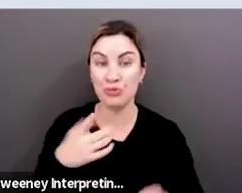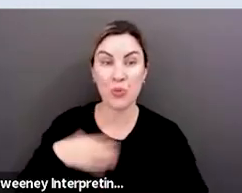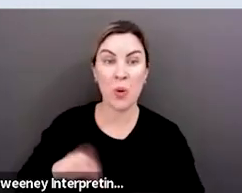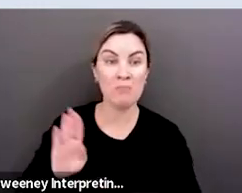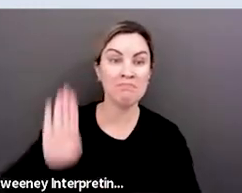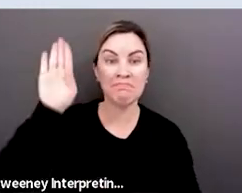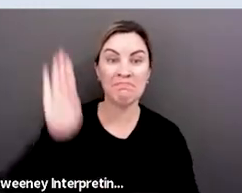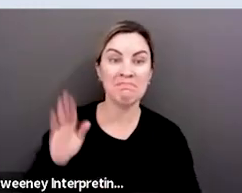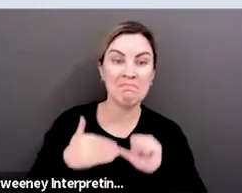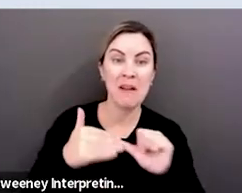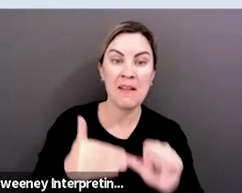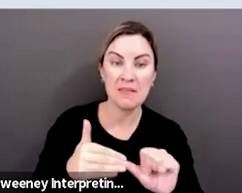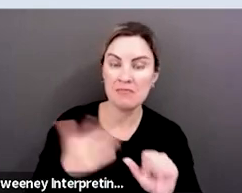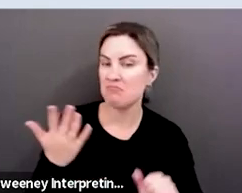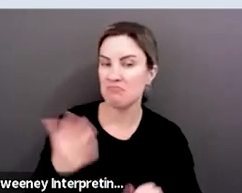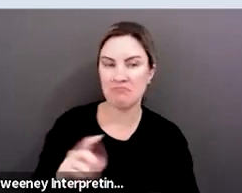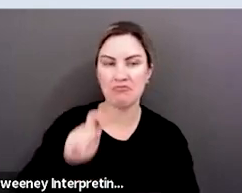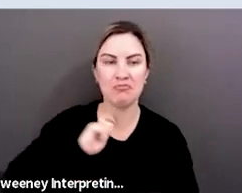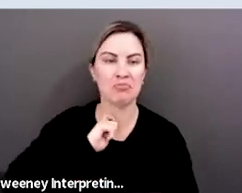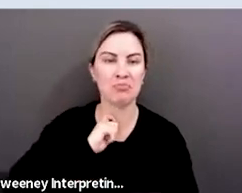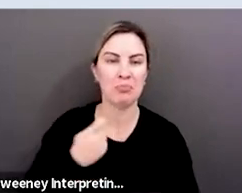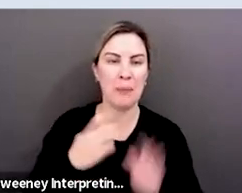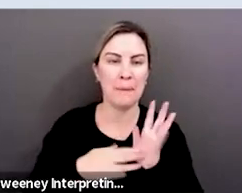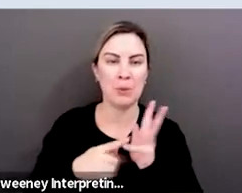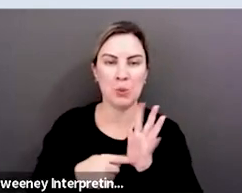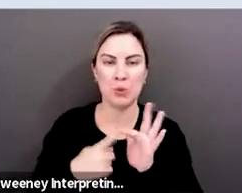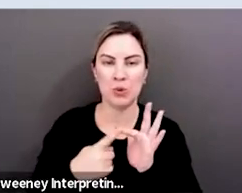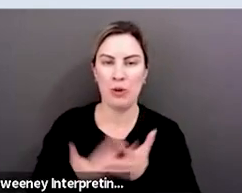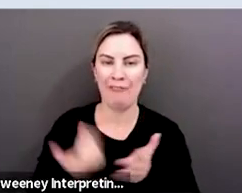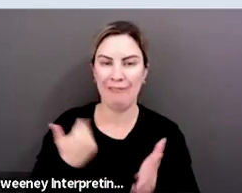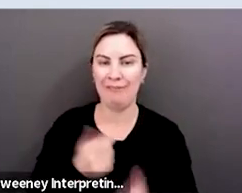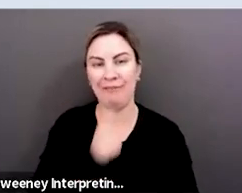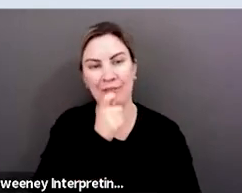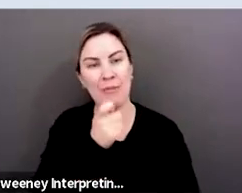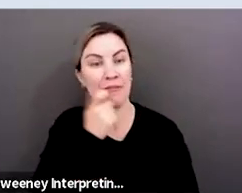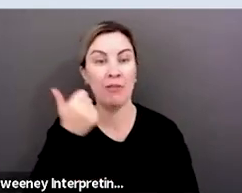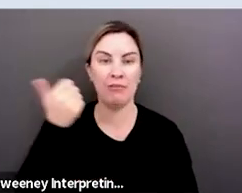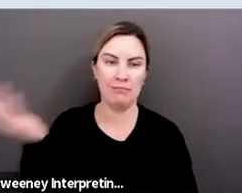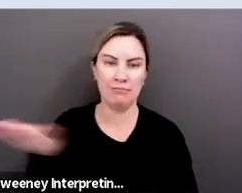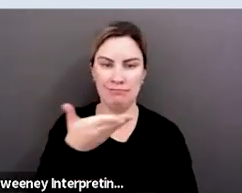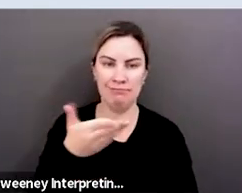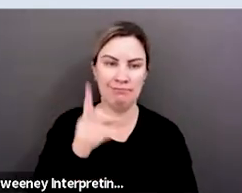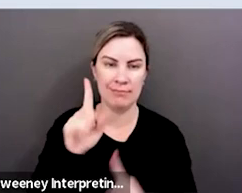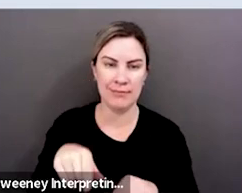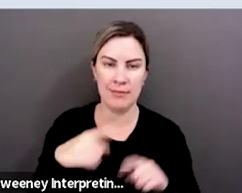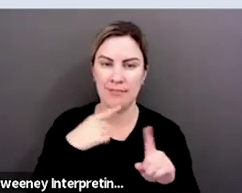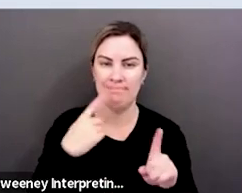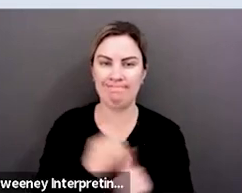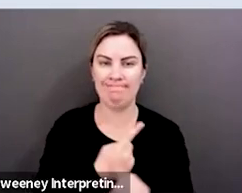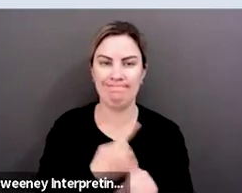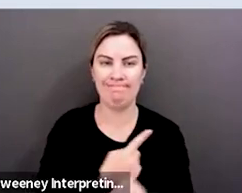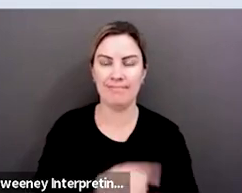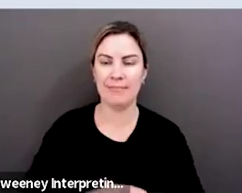shot, just by all means unmute, and we'll use that as a bit of a signal for who would like to speak first.